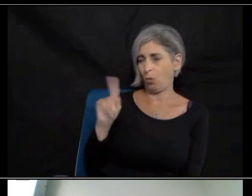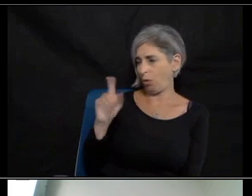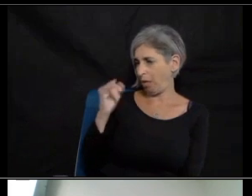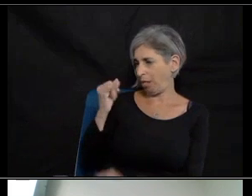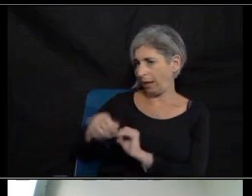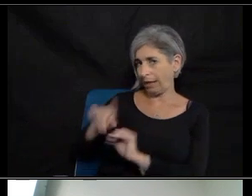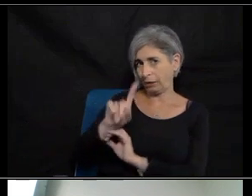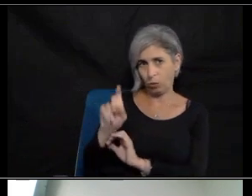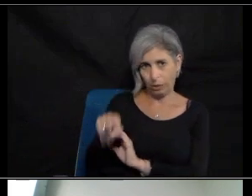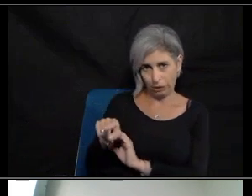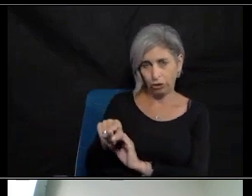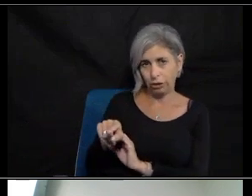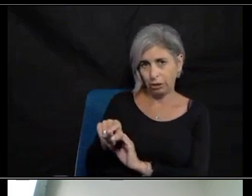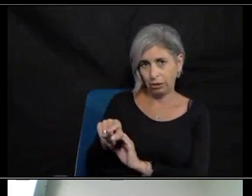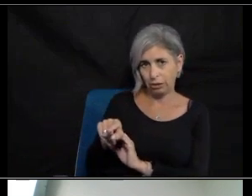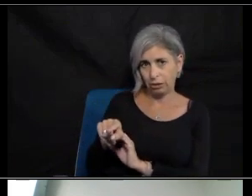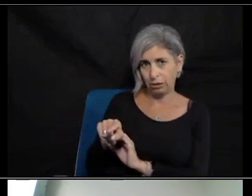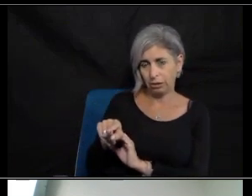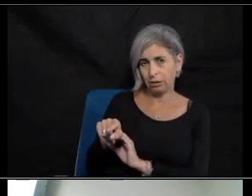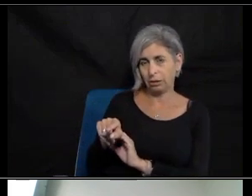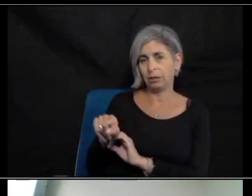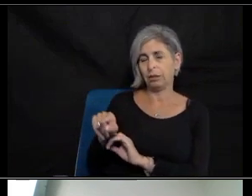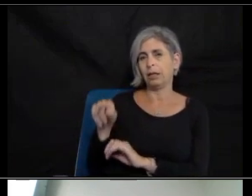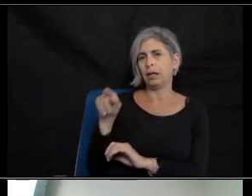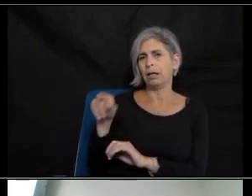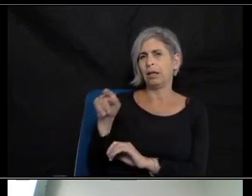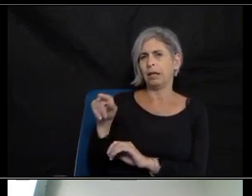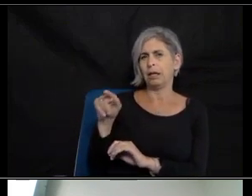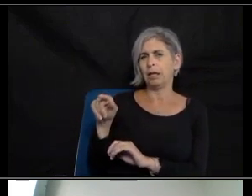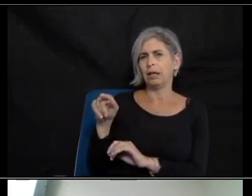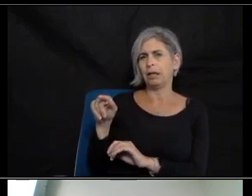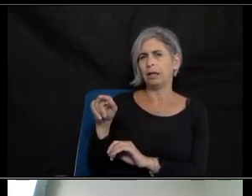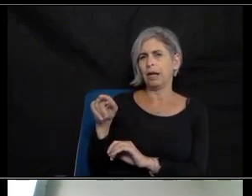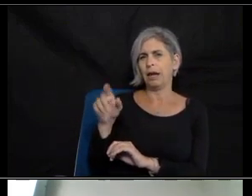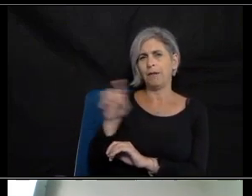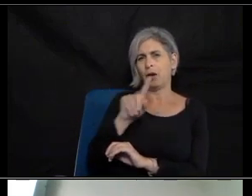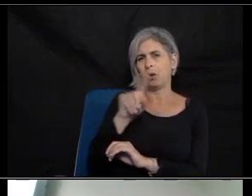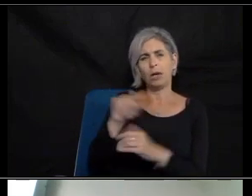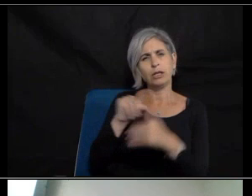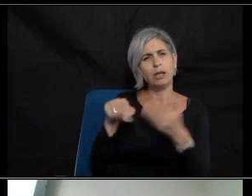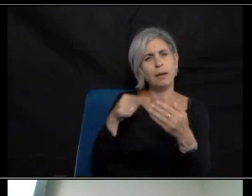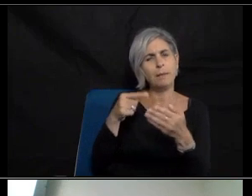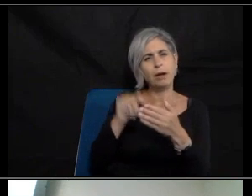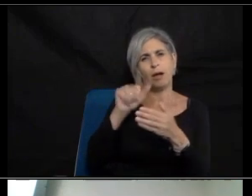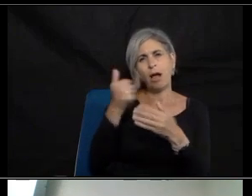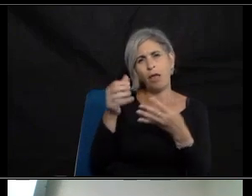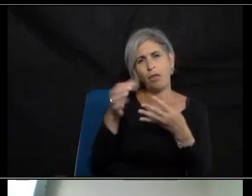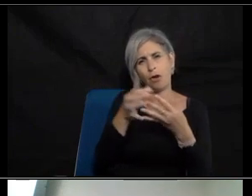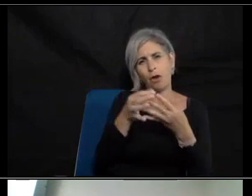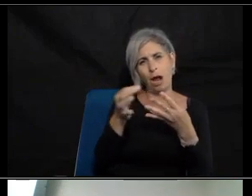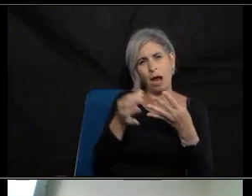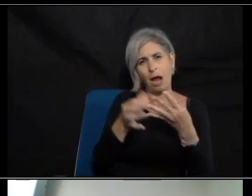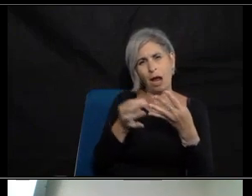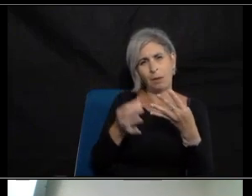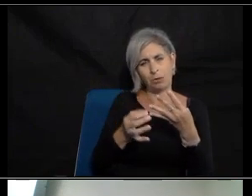question. Mr. Markey put up a slide when I asked the question about other options, and he